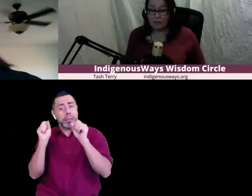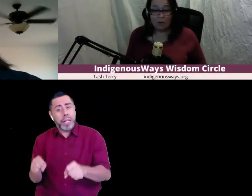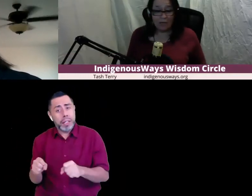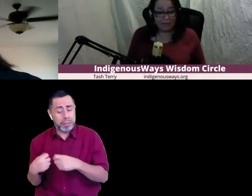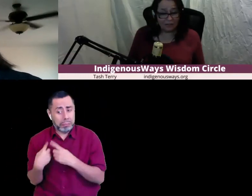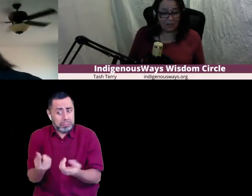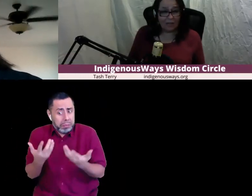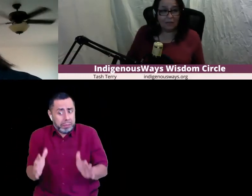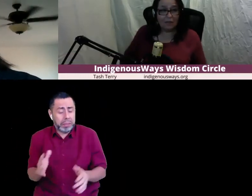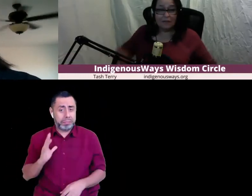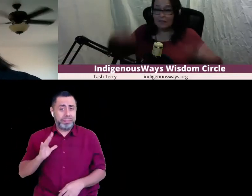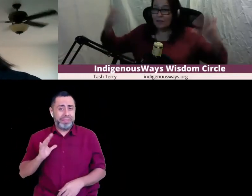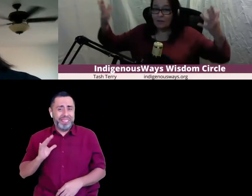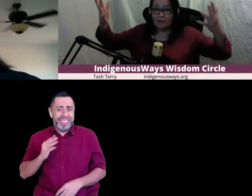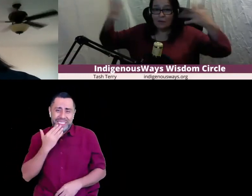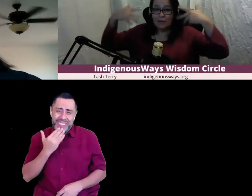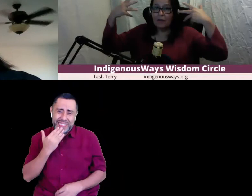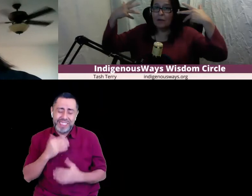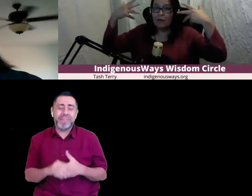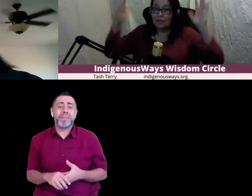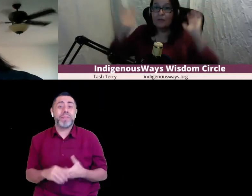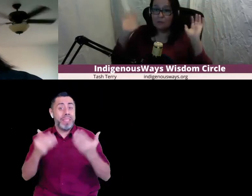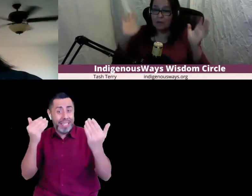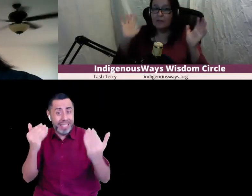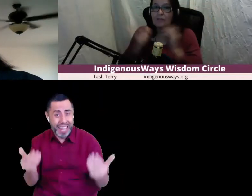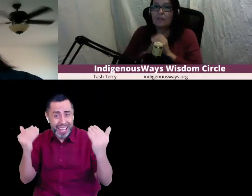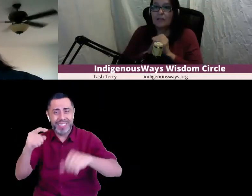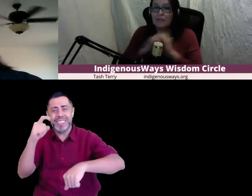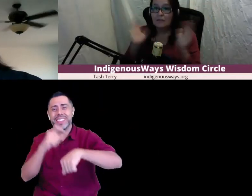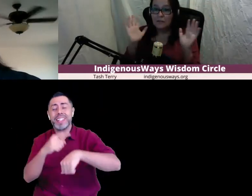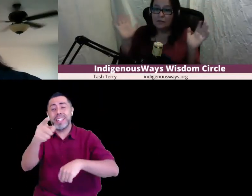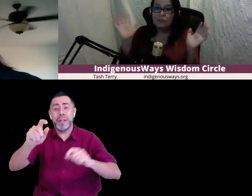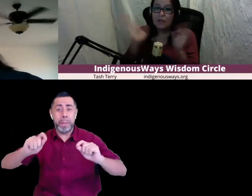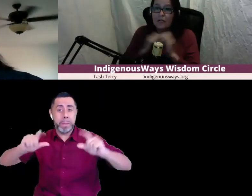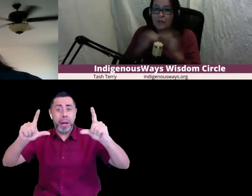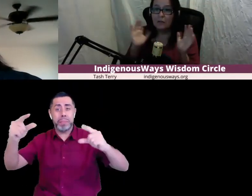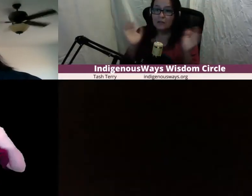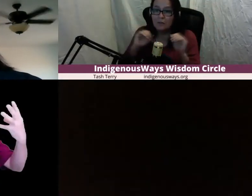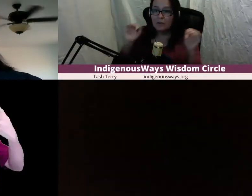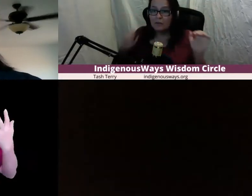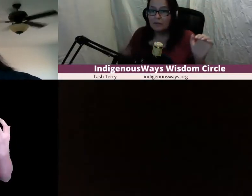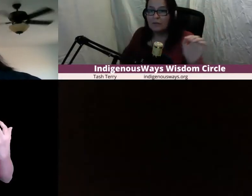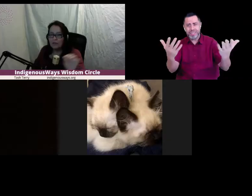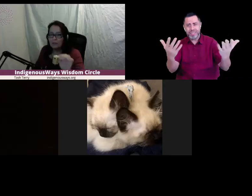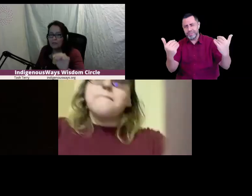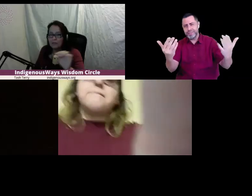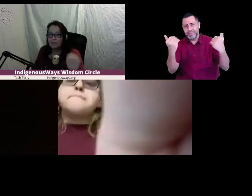So at this time, it's time for everybody to come on if you want, and if you're too shy to come on, you're welcome to type in